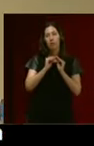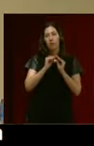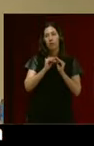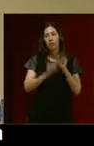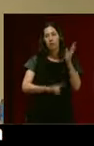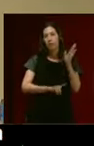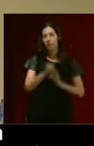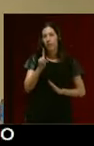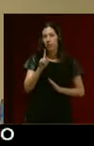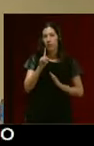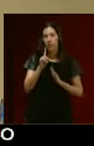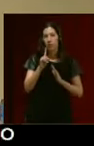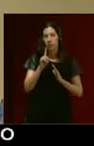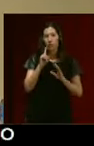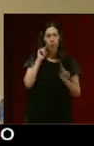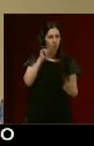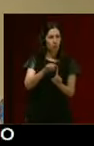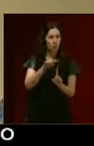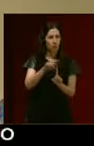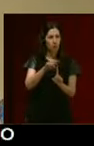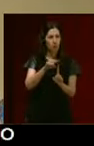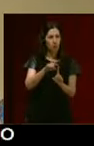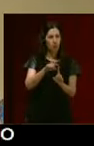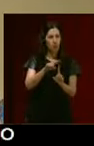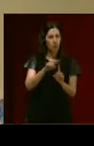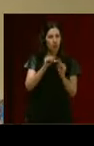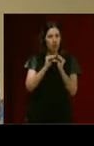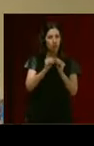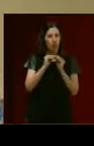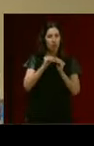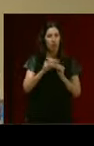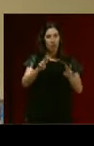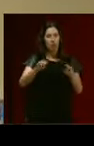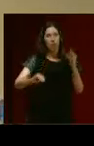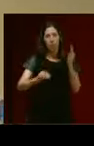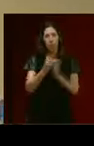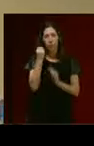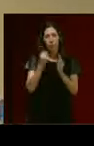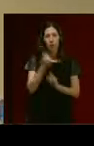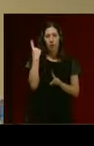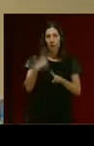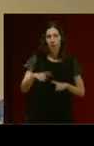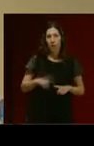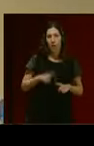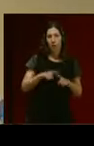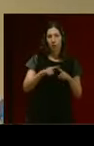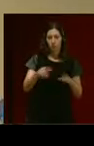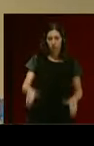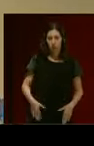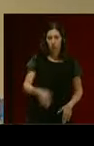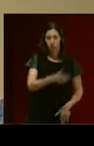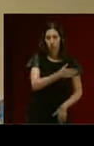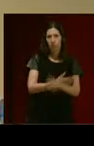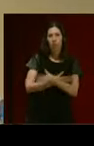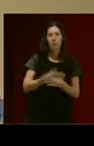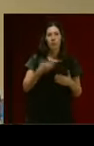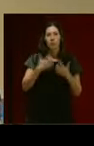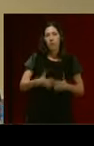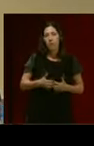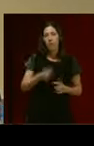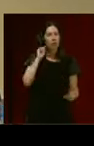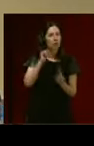do this with the assistance of a European project and the funding of a European project. The goal is not to develop